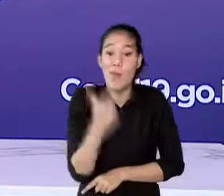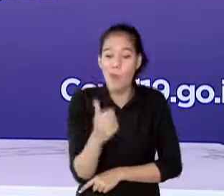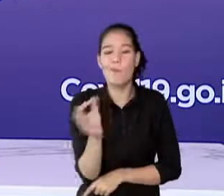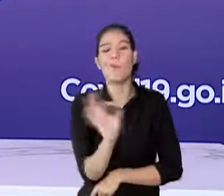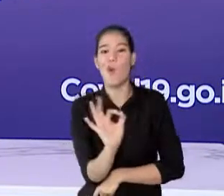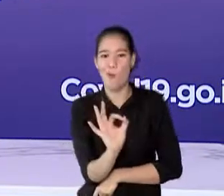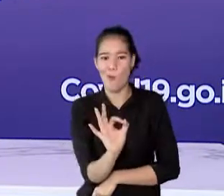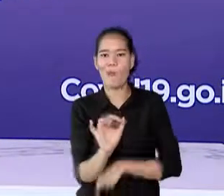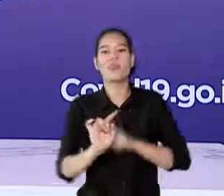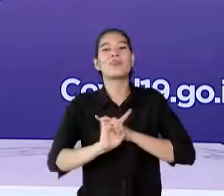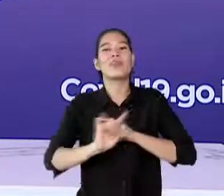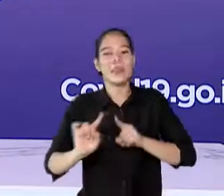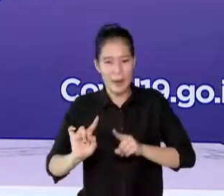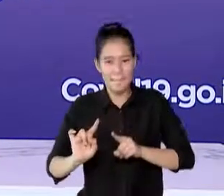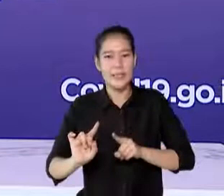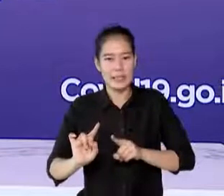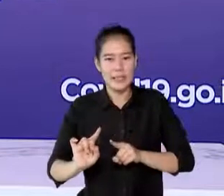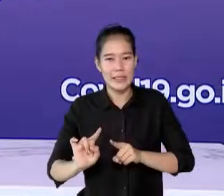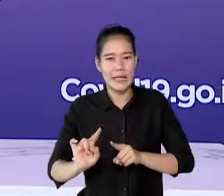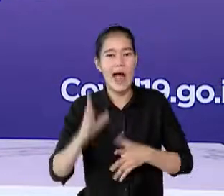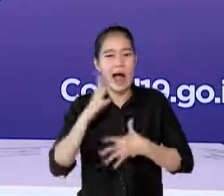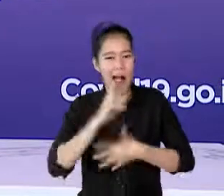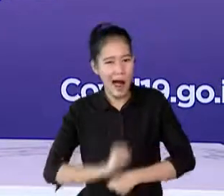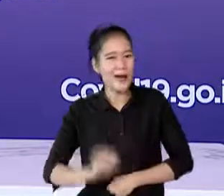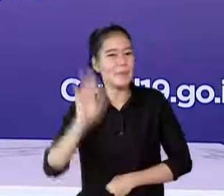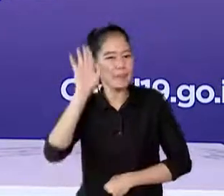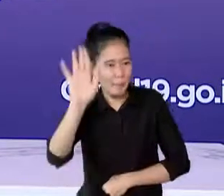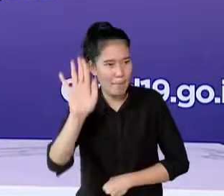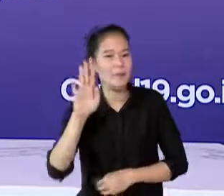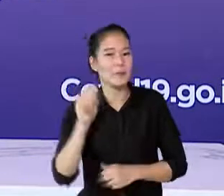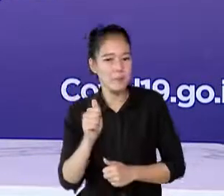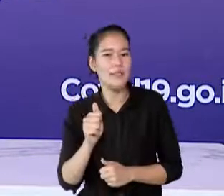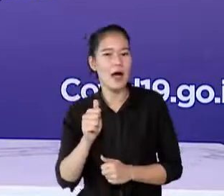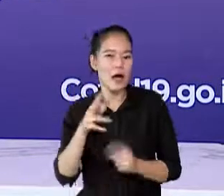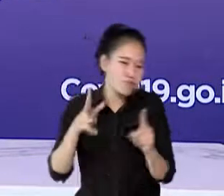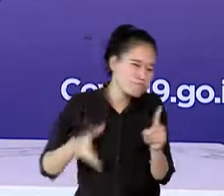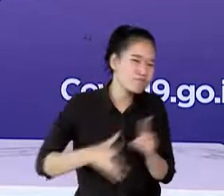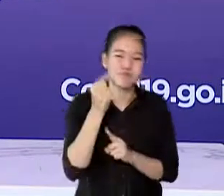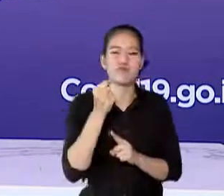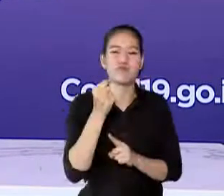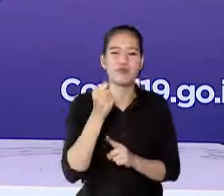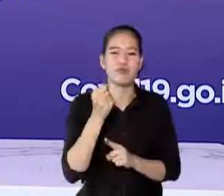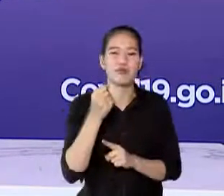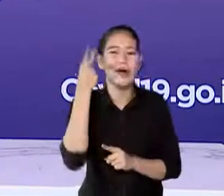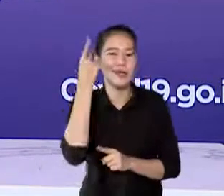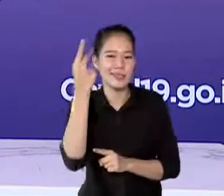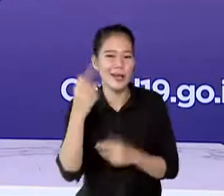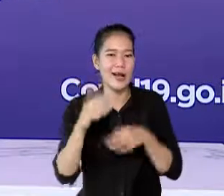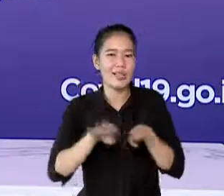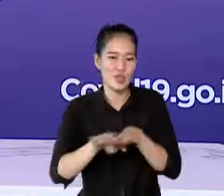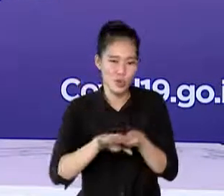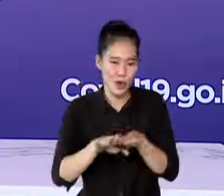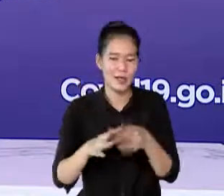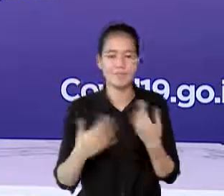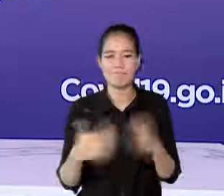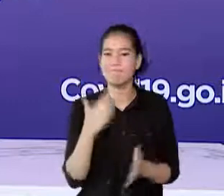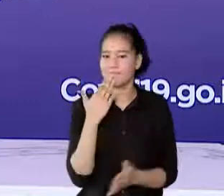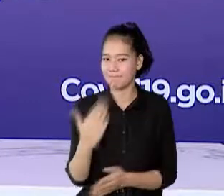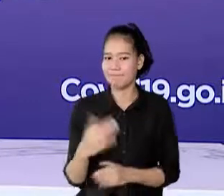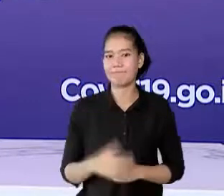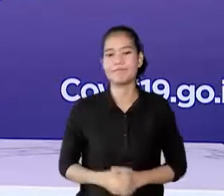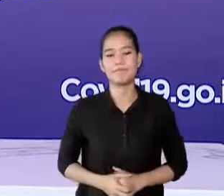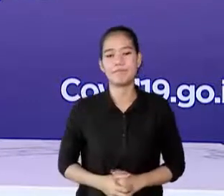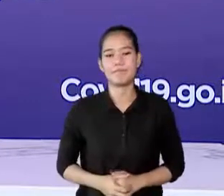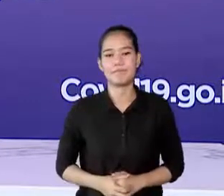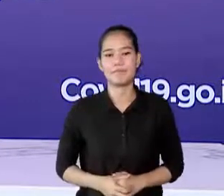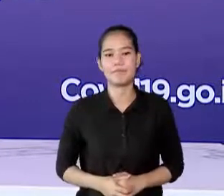the availability of the vaccines in the future, we hope that we can catch up with what we are planning to do. Thank you. Okay,